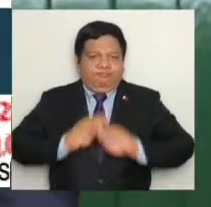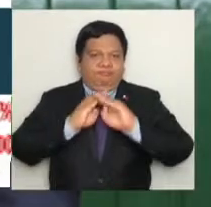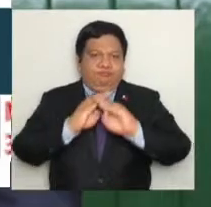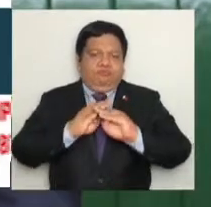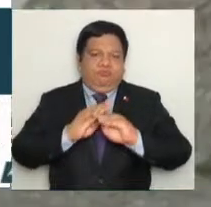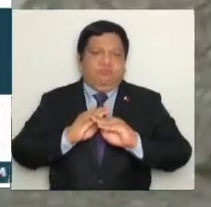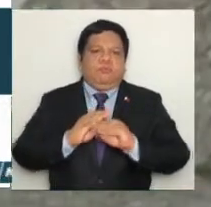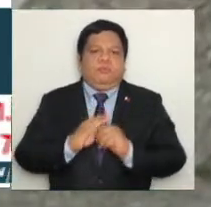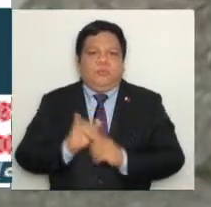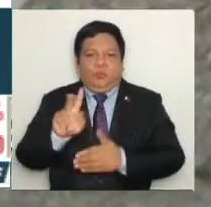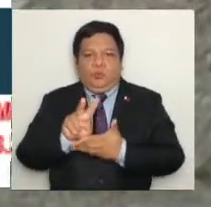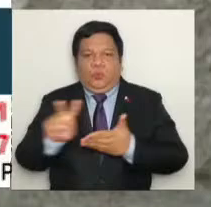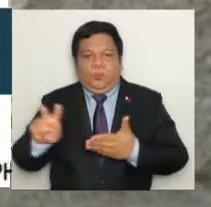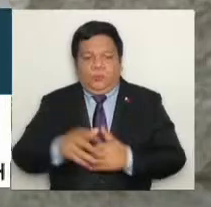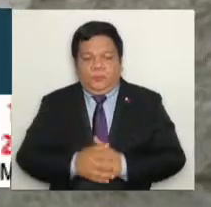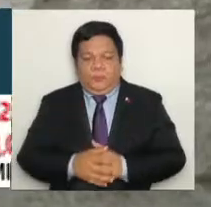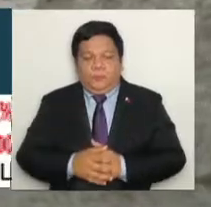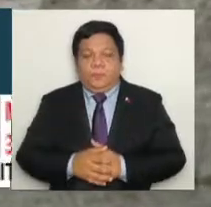2 weeks.